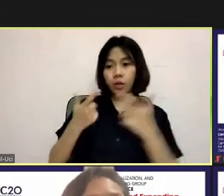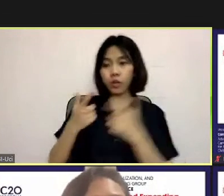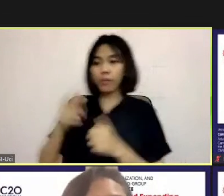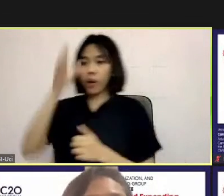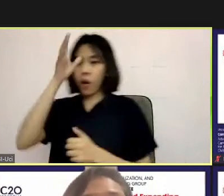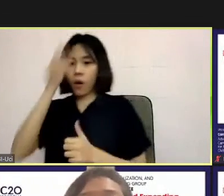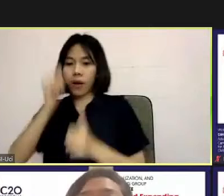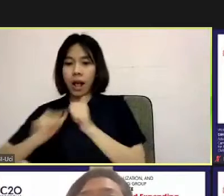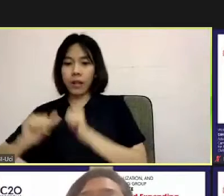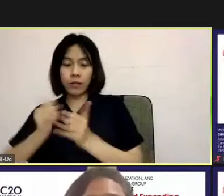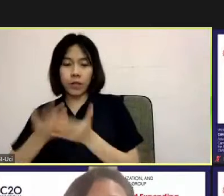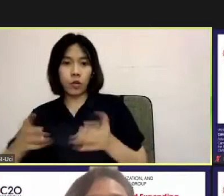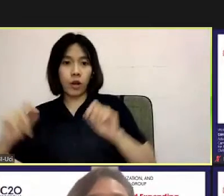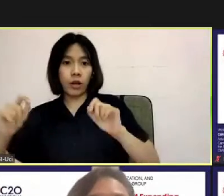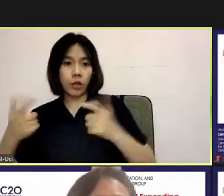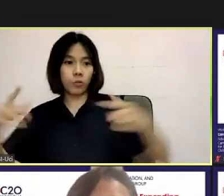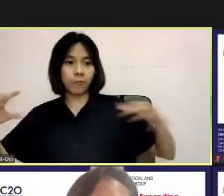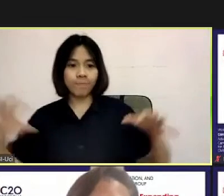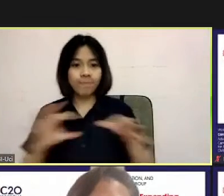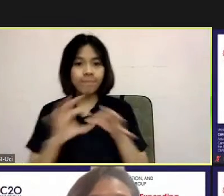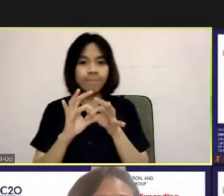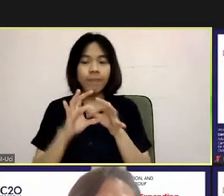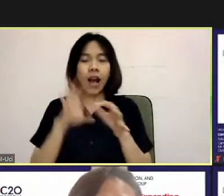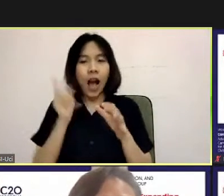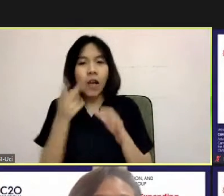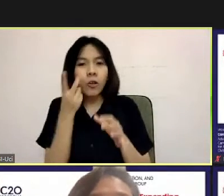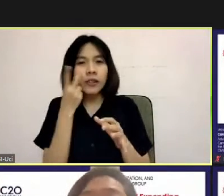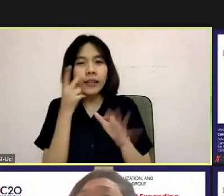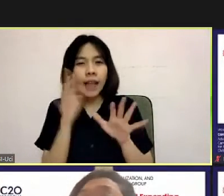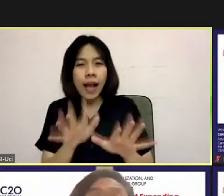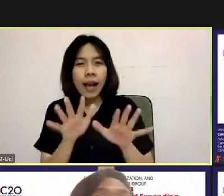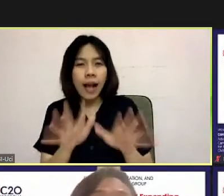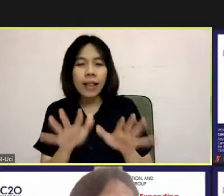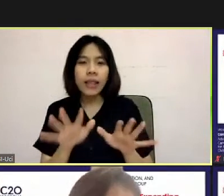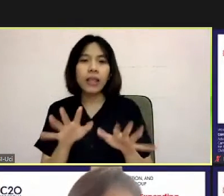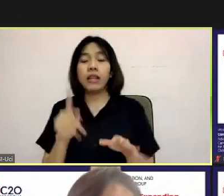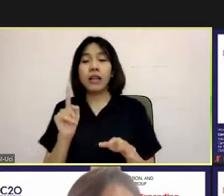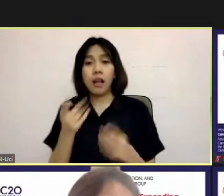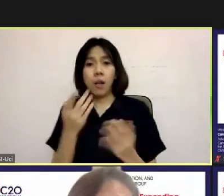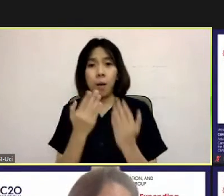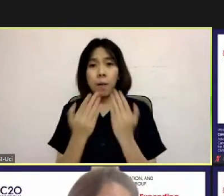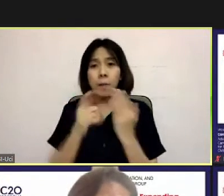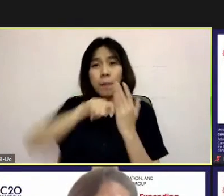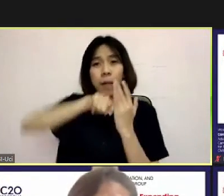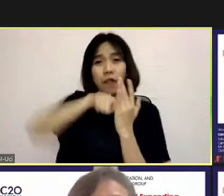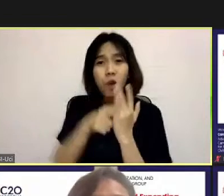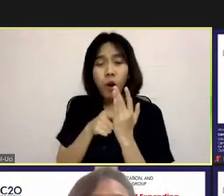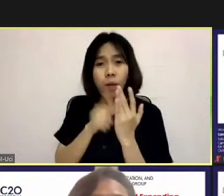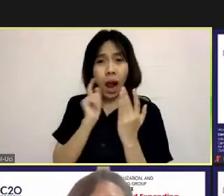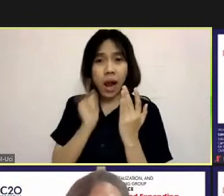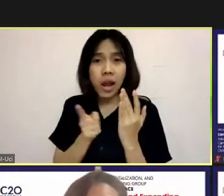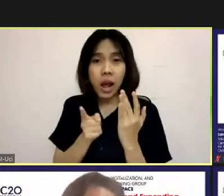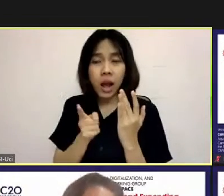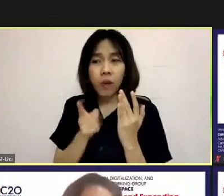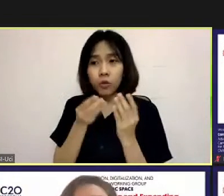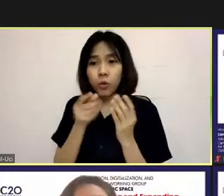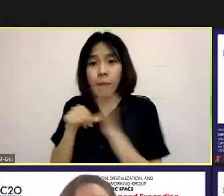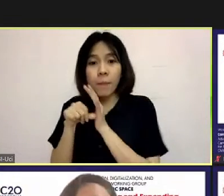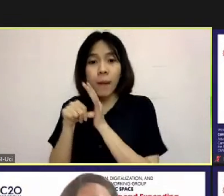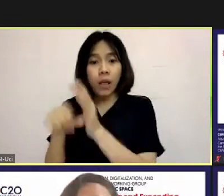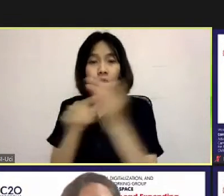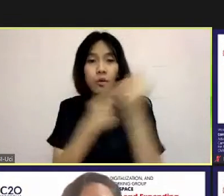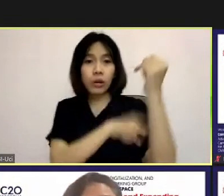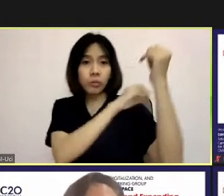all of you. So is there any platform special to do that? I have no idea. Honestly, I have